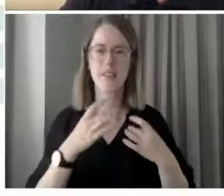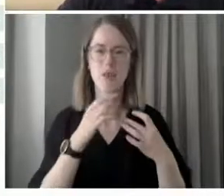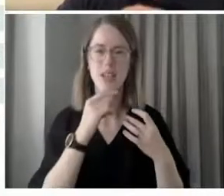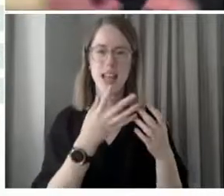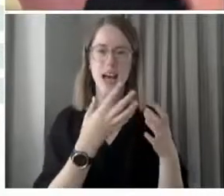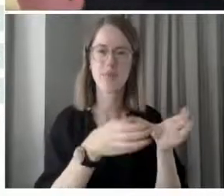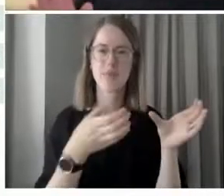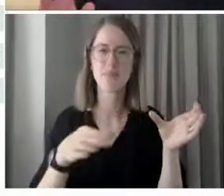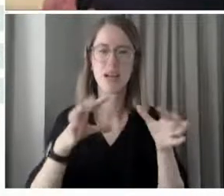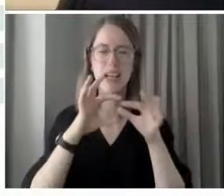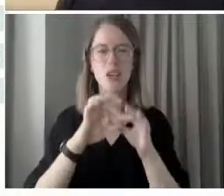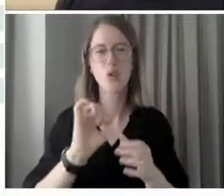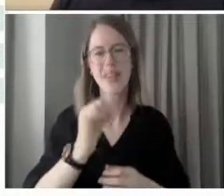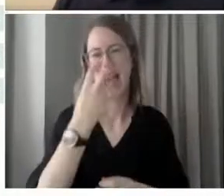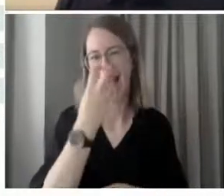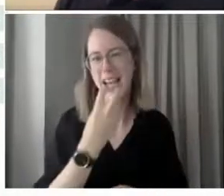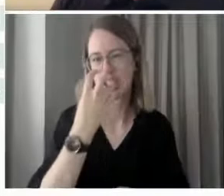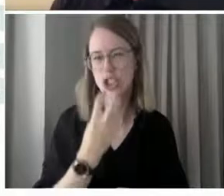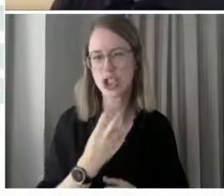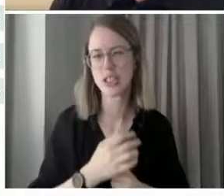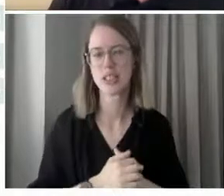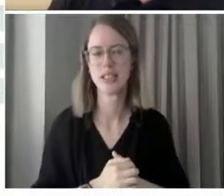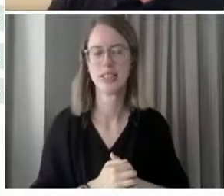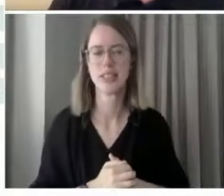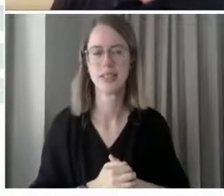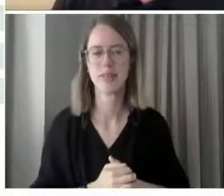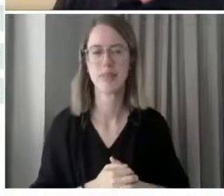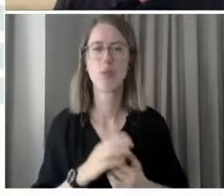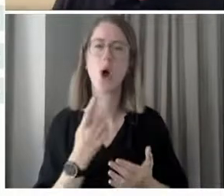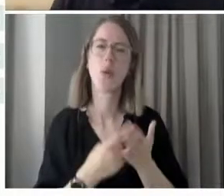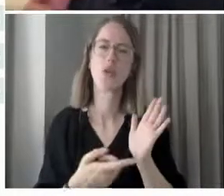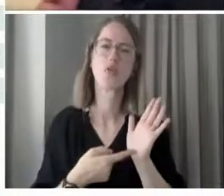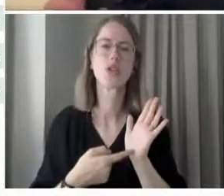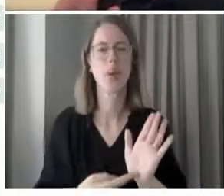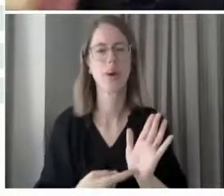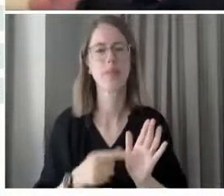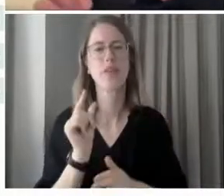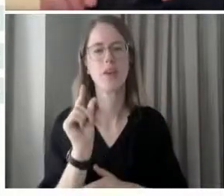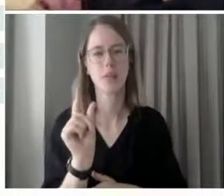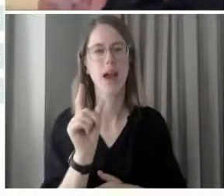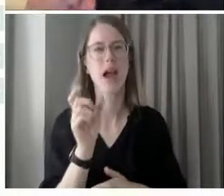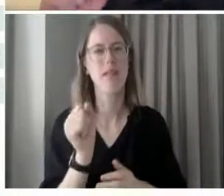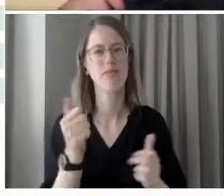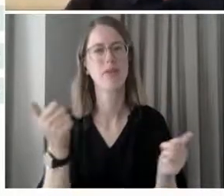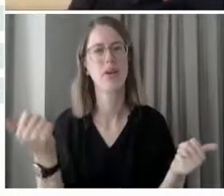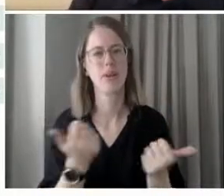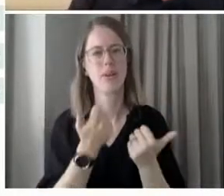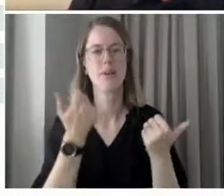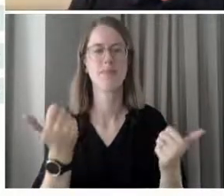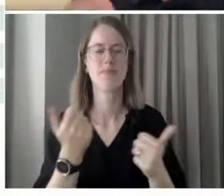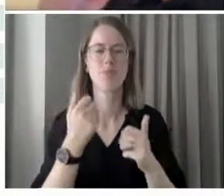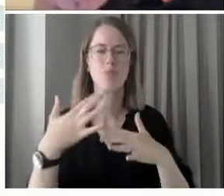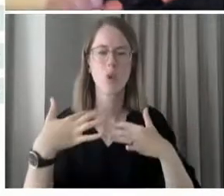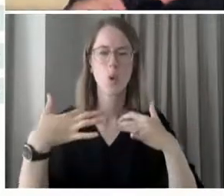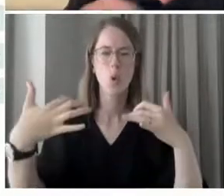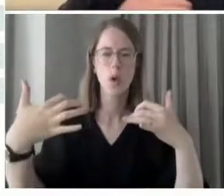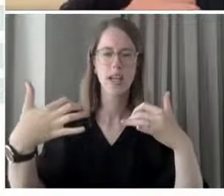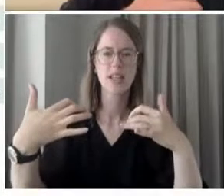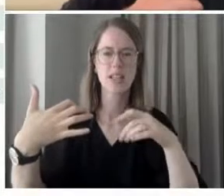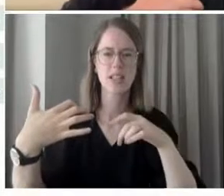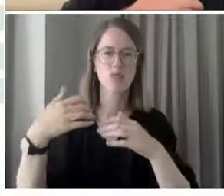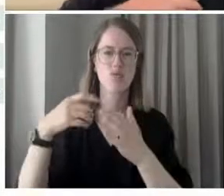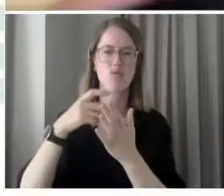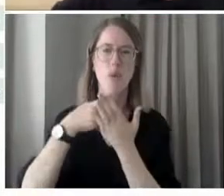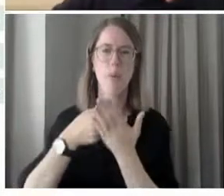age, and one of the things here is, you know, we're only showing you a little bit. There is a huge Audience Atlas report